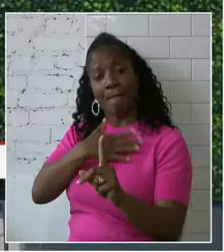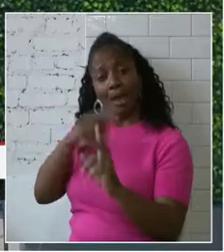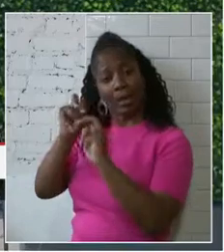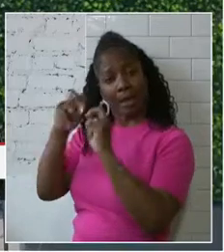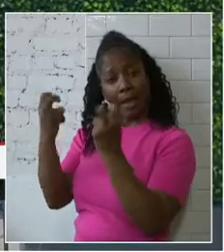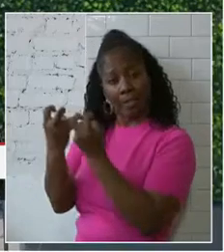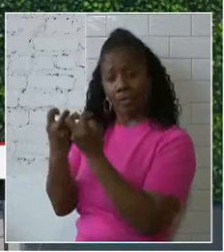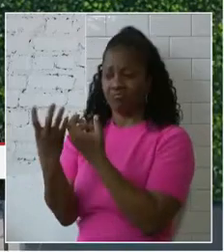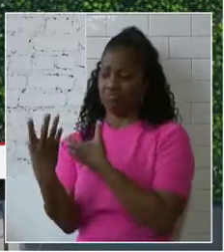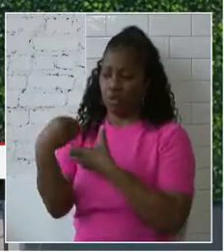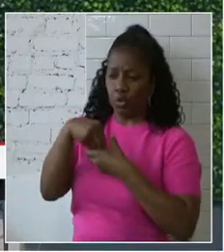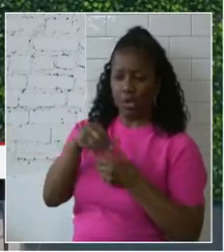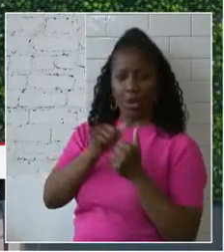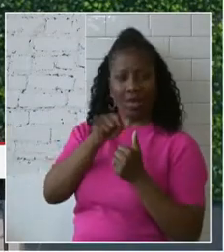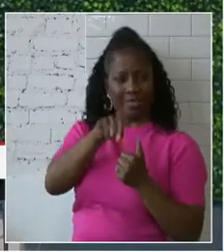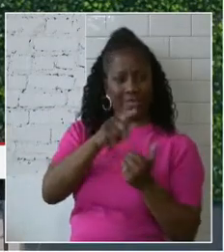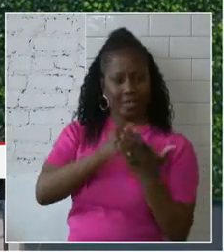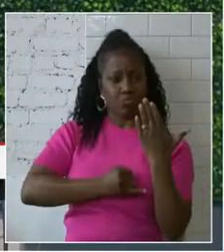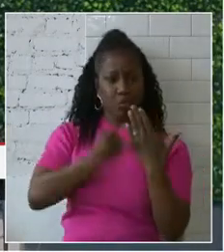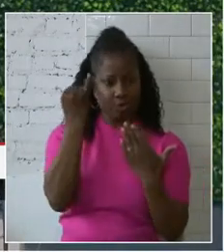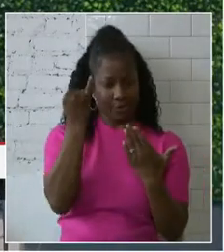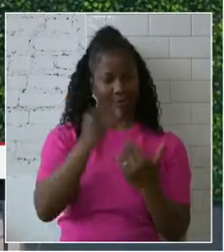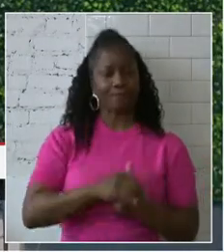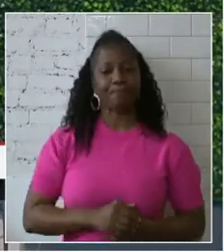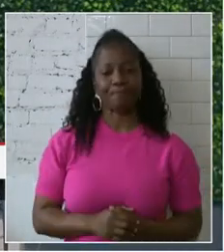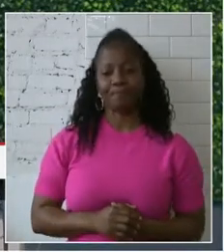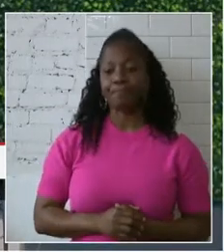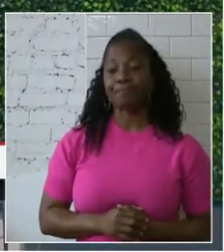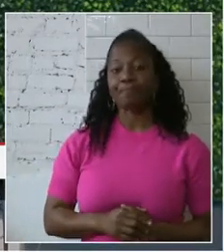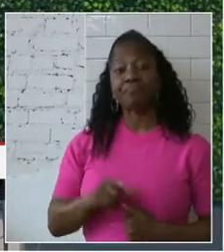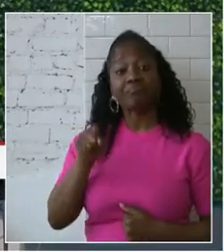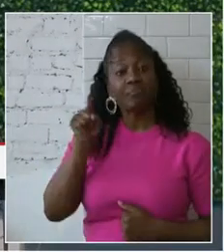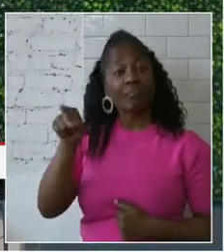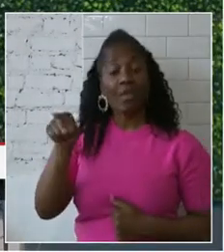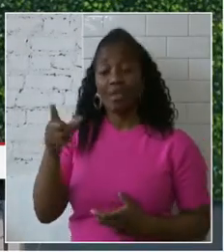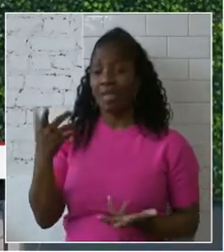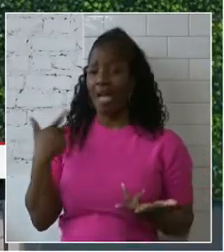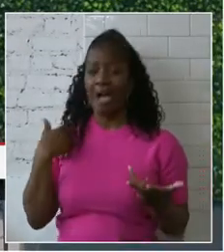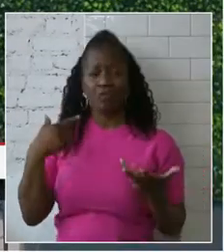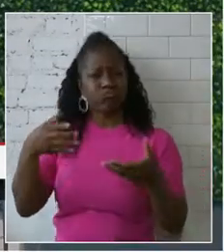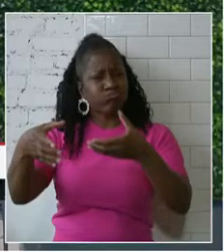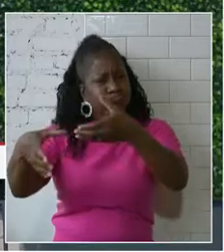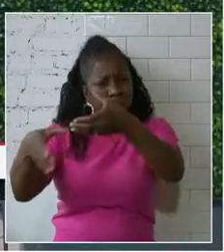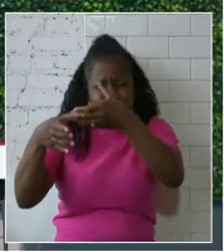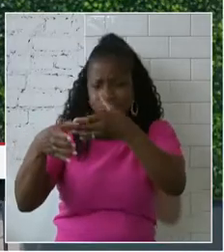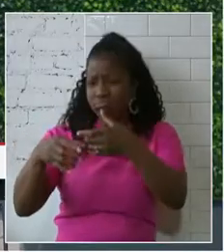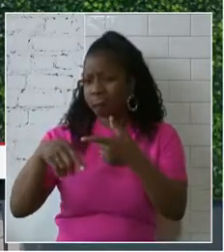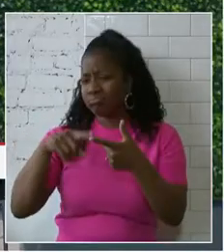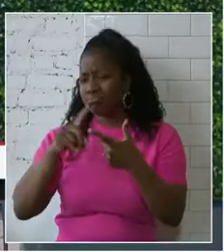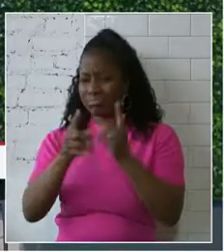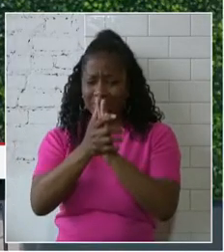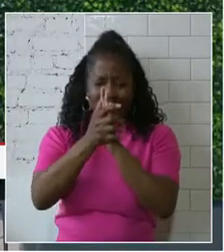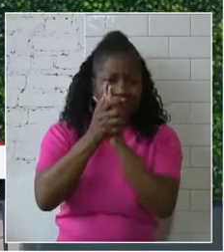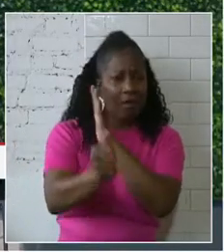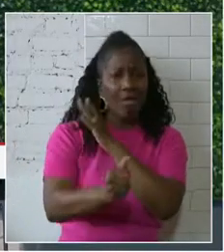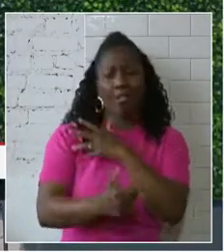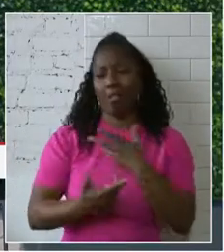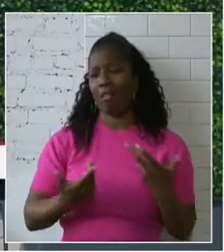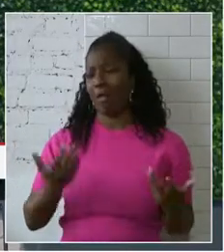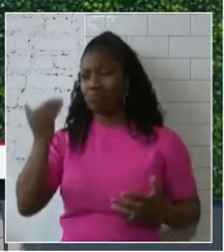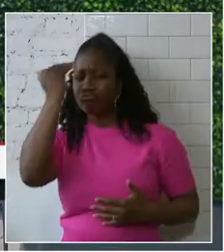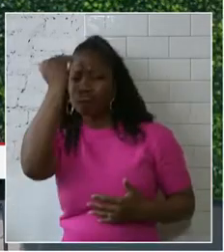of this initial triaging effort. They will bring with them a vast set of skills and knowledge, and most importantly,